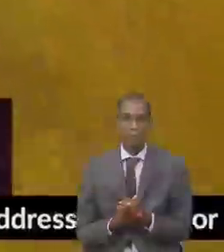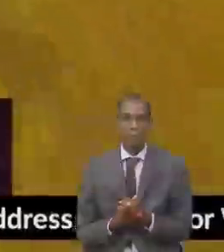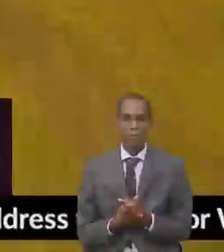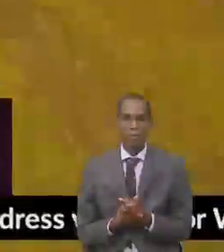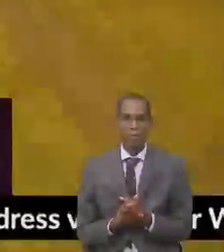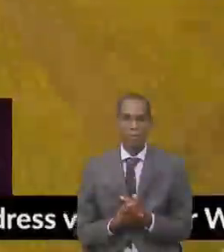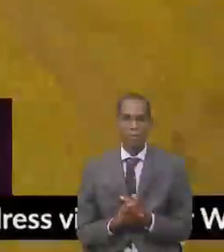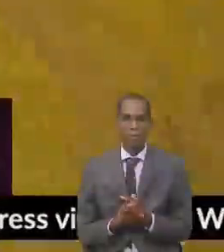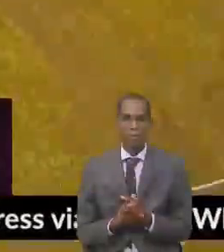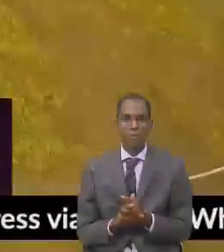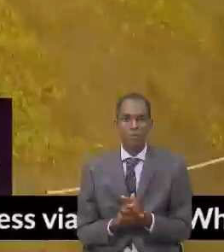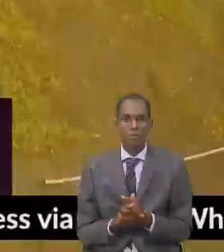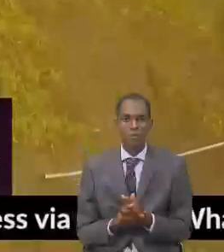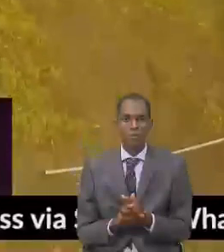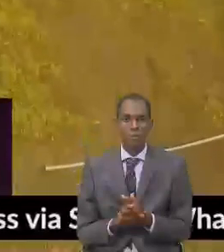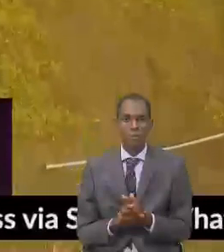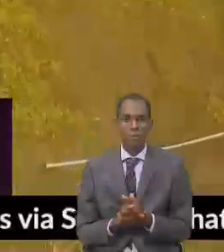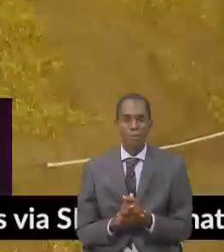Write their names.